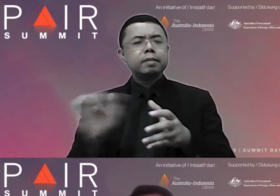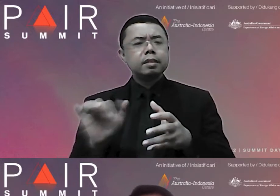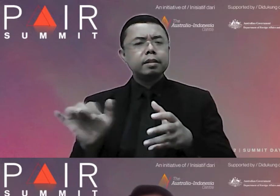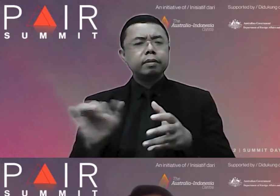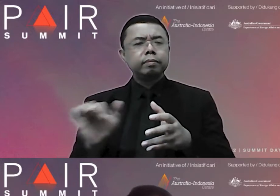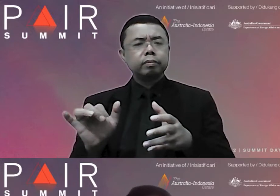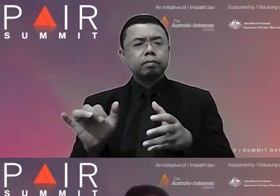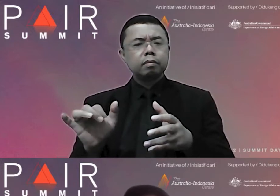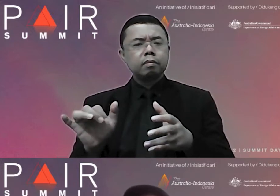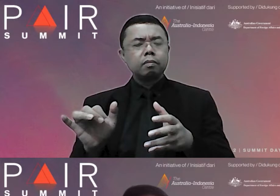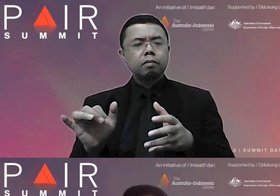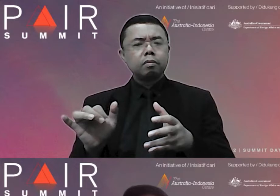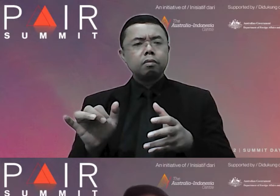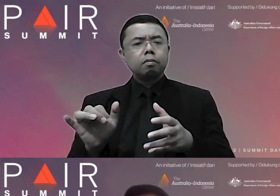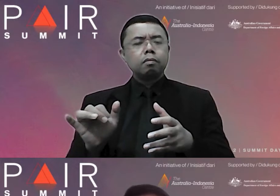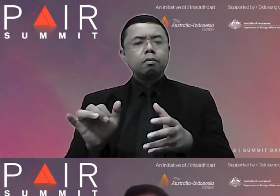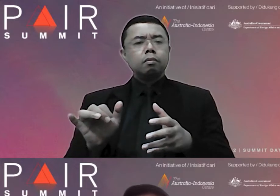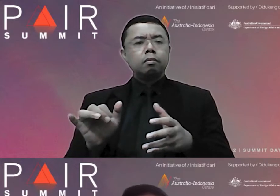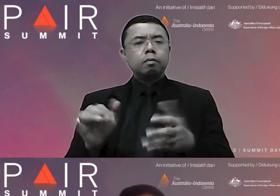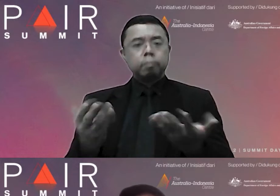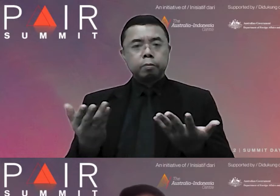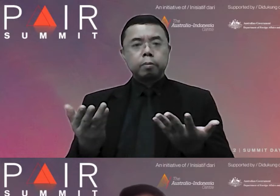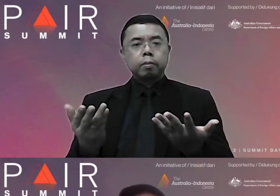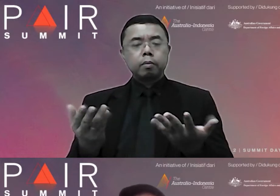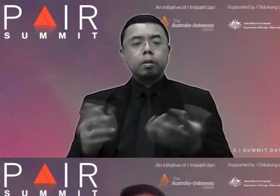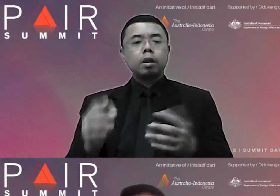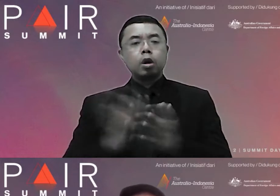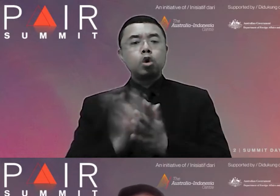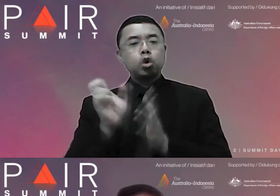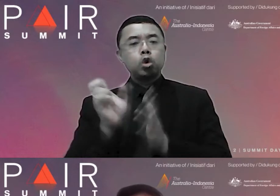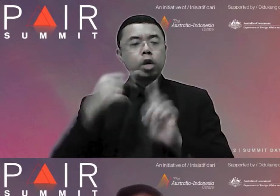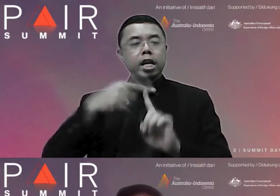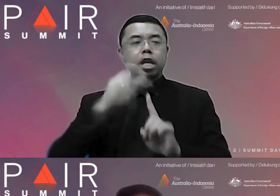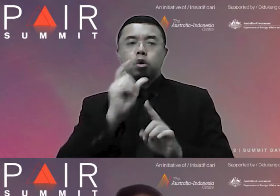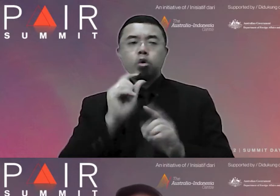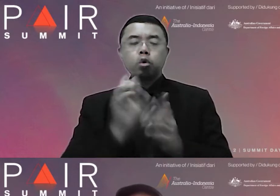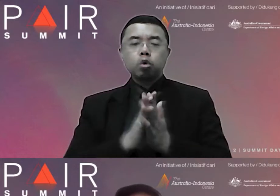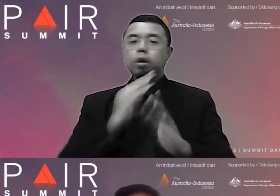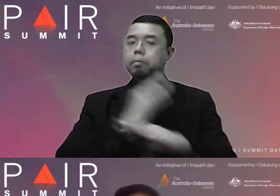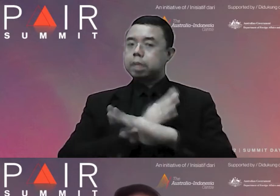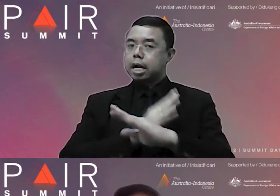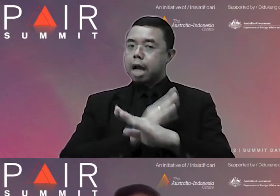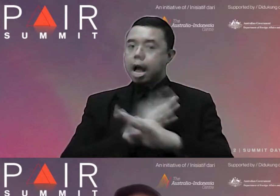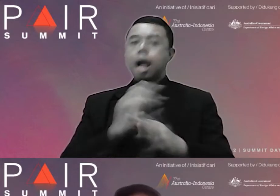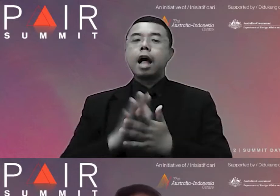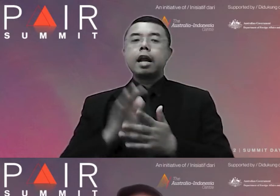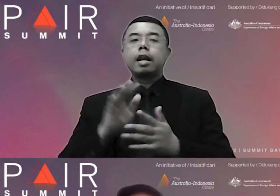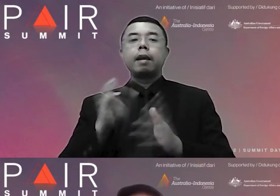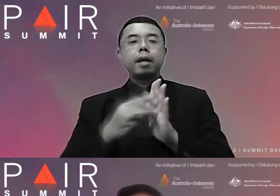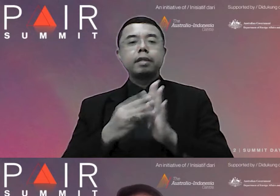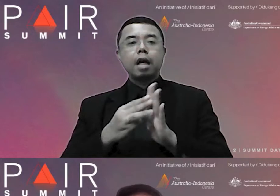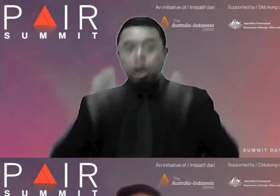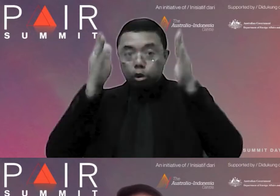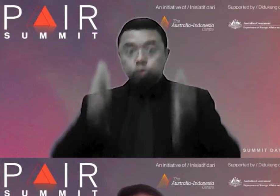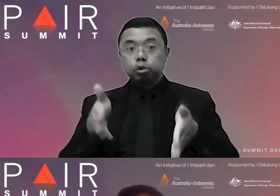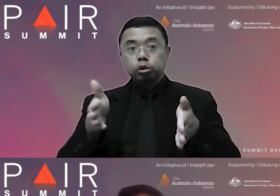prevention and treatment unit. Okay, so a group of people who have been given a task to make